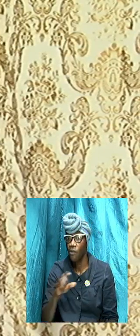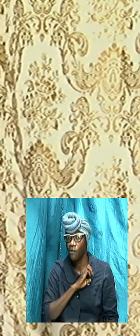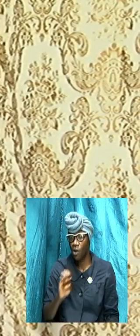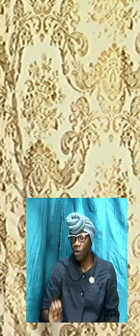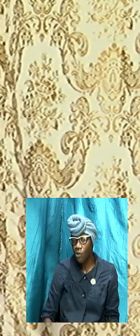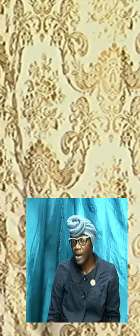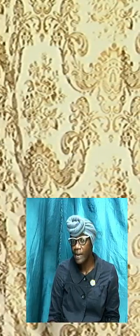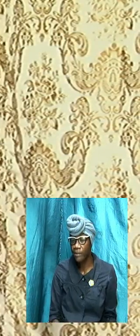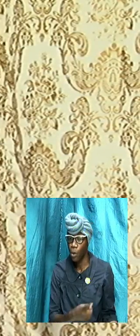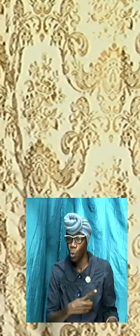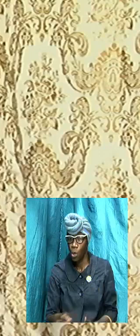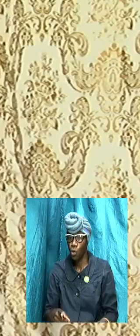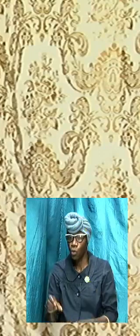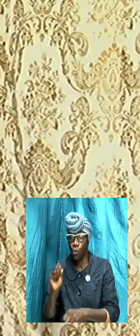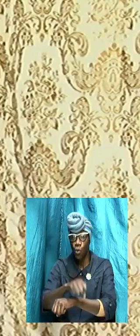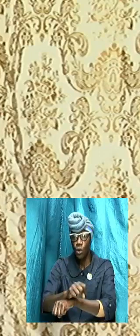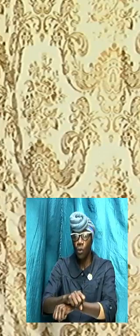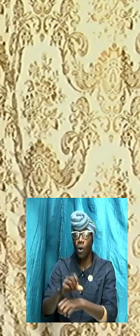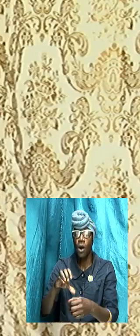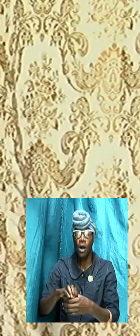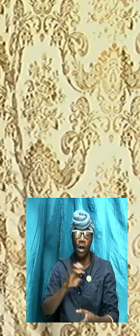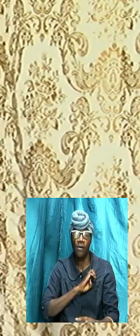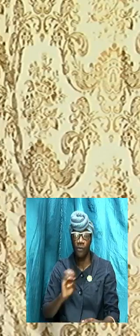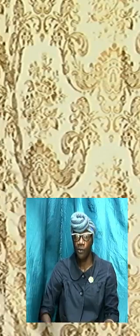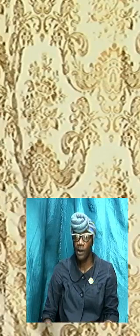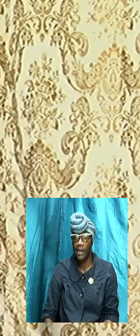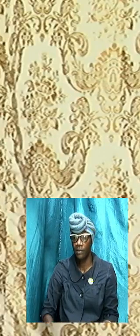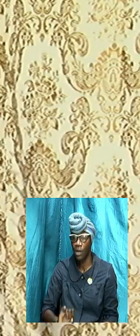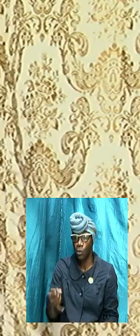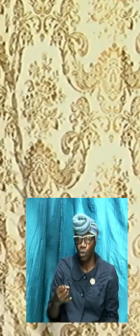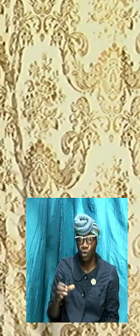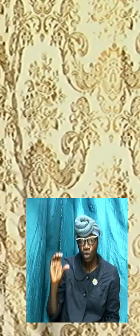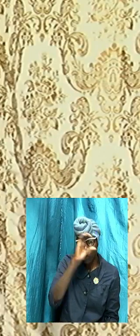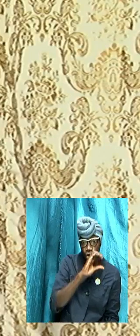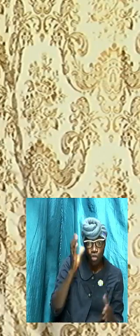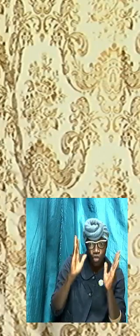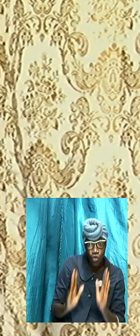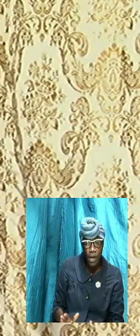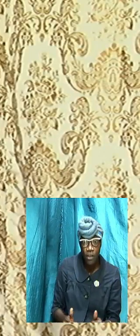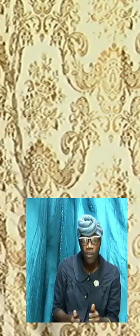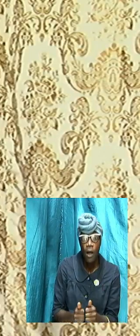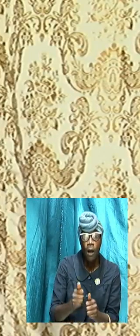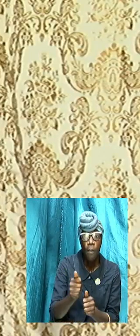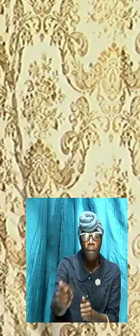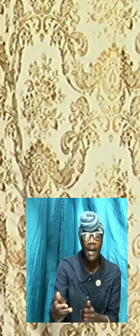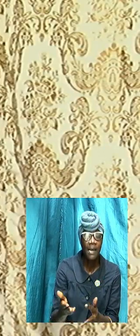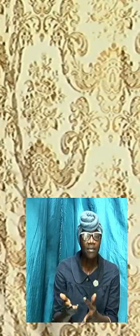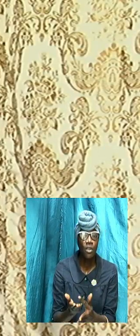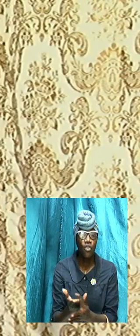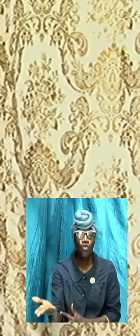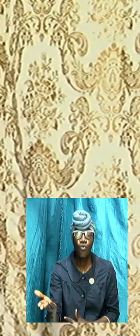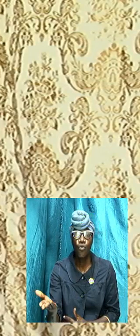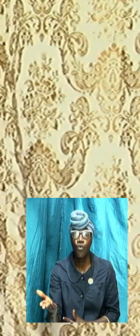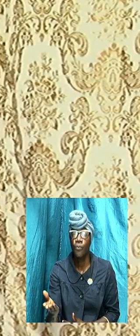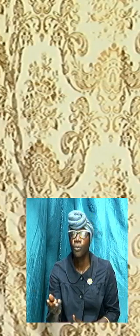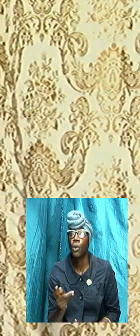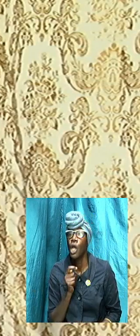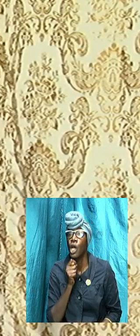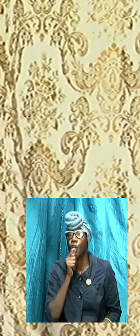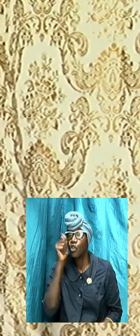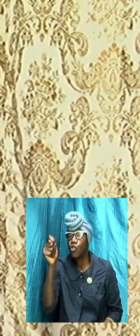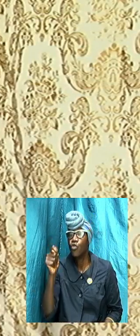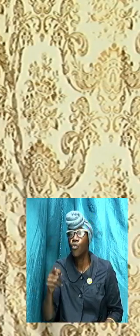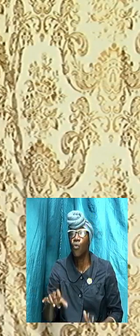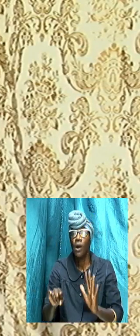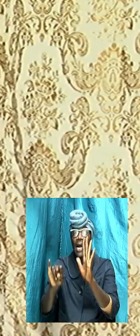going to do the work of Christ. We are just pilgrims passing through. Amen. But our true identity, amen, is not in